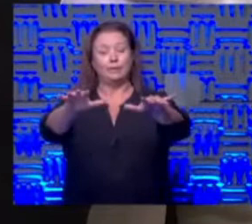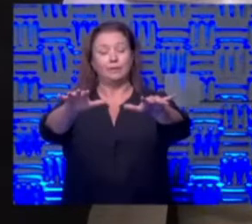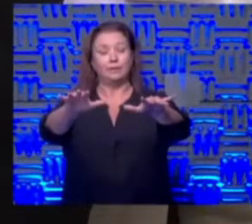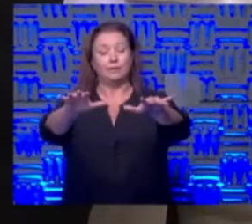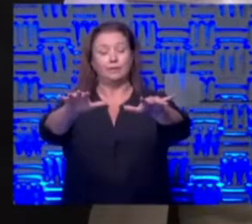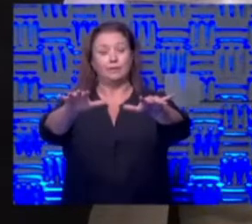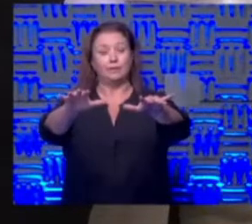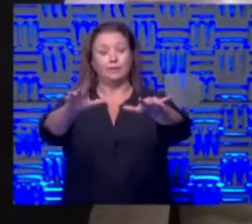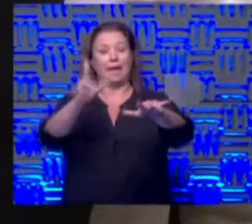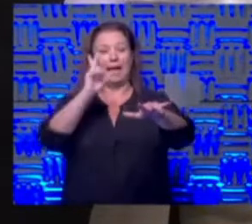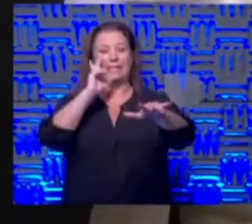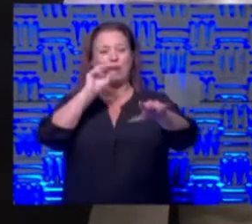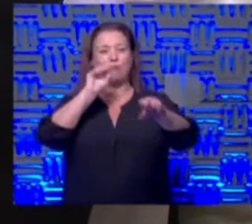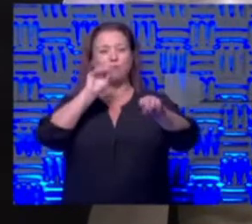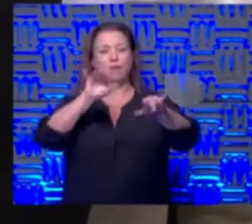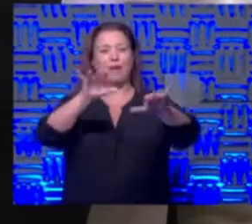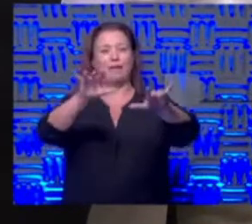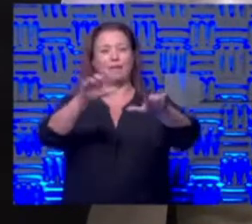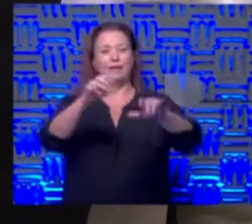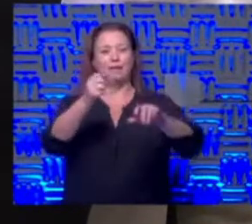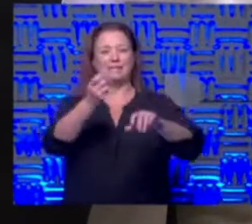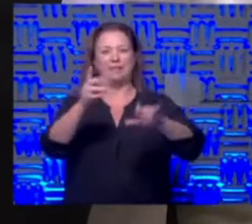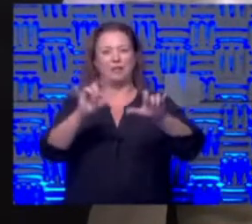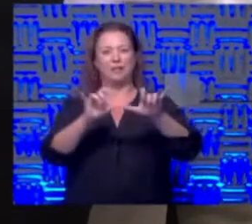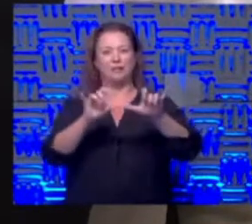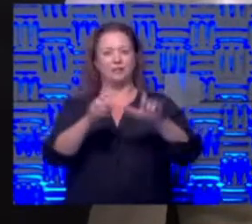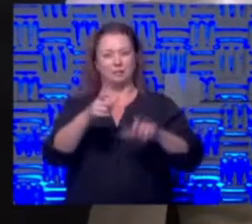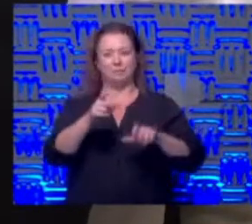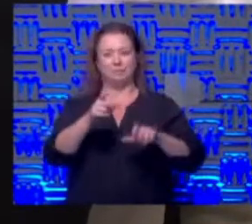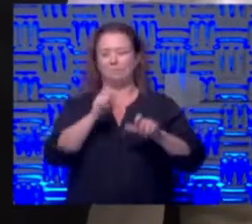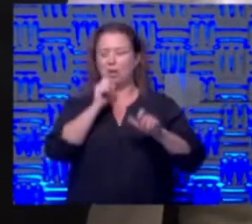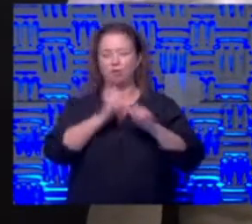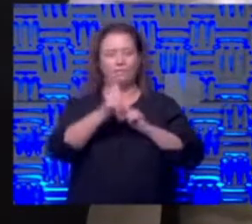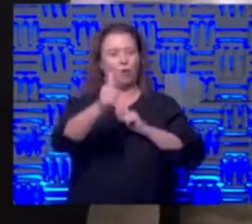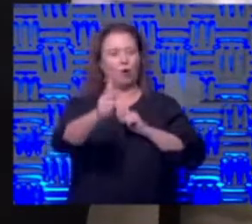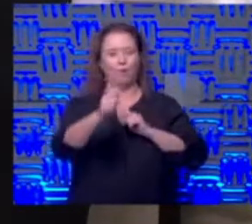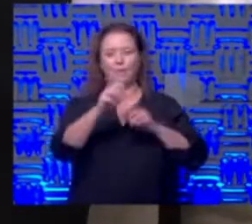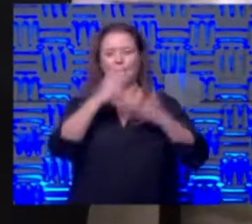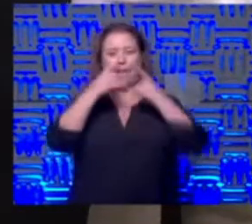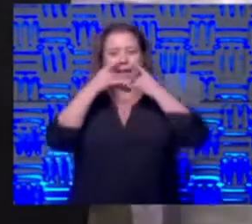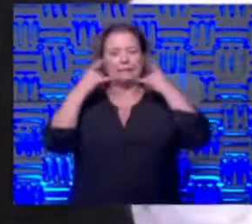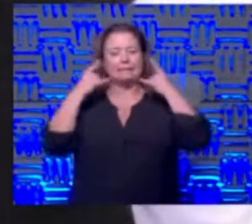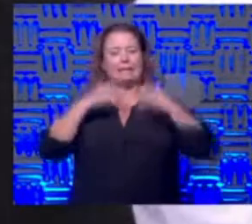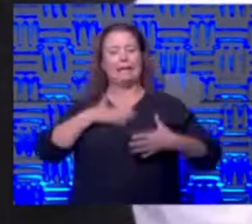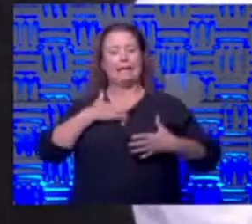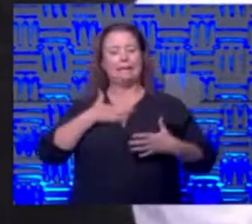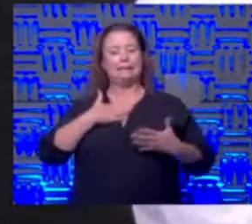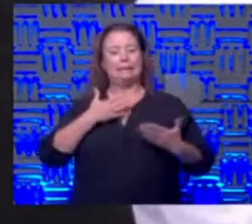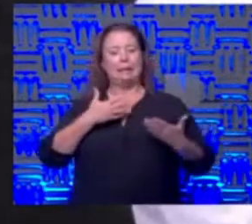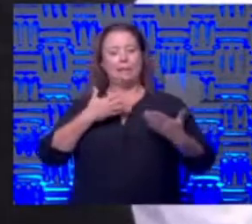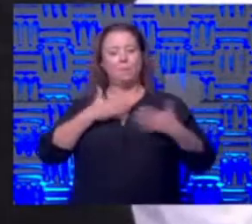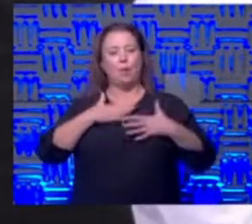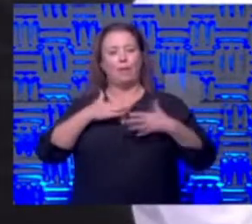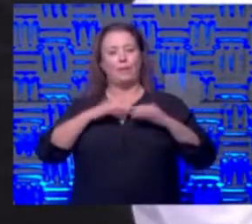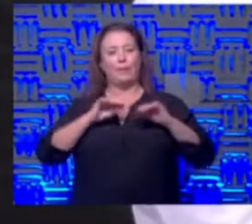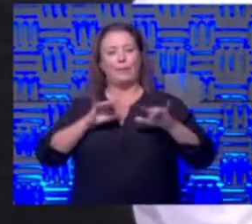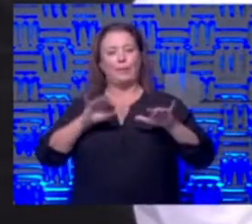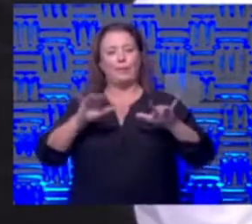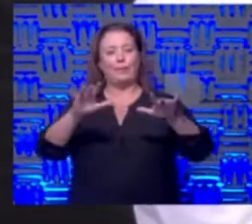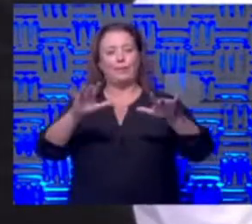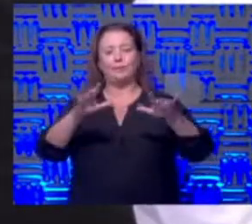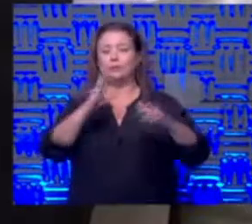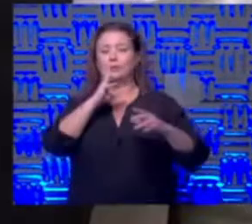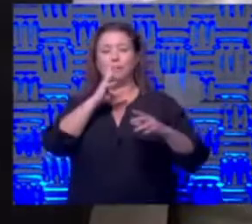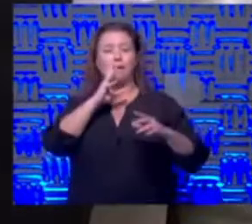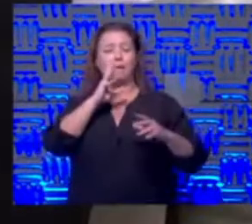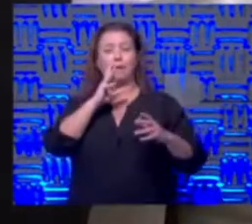Man, I just saw a little breath go out a couple of inches. How about you? Yep, not too far at all. All right, a couple of easy breaths. Even just